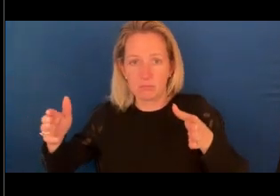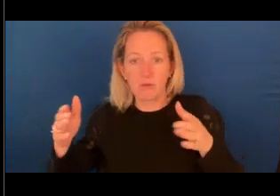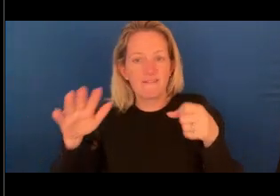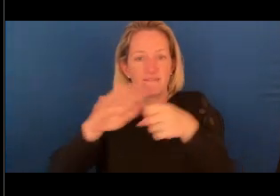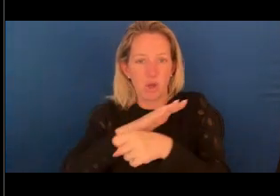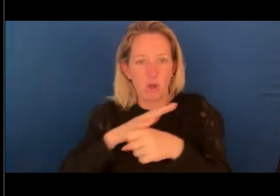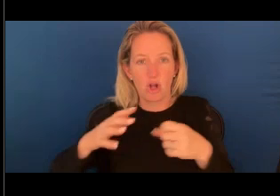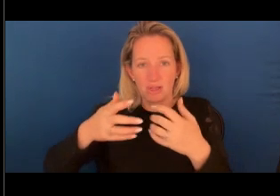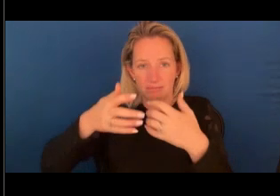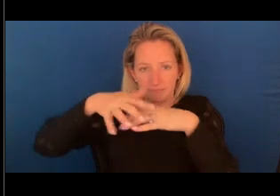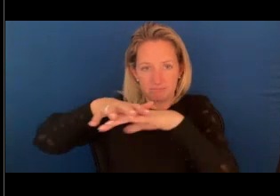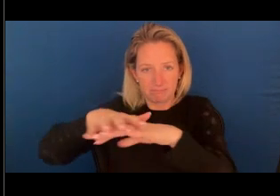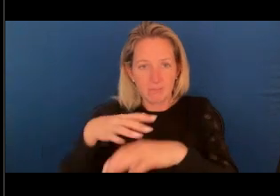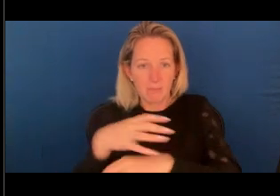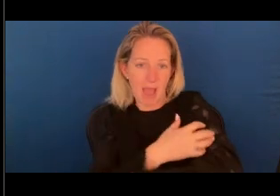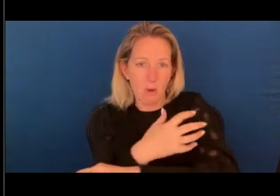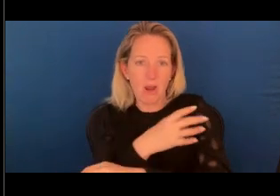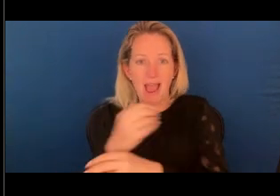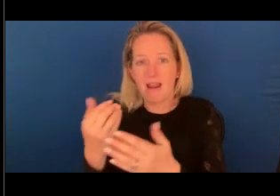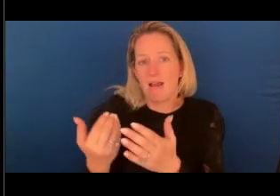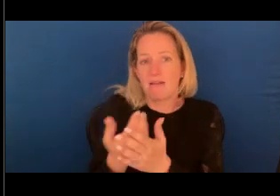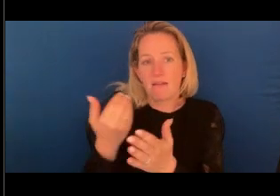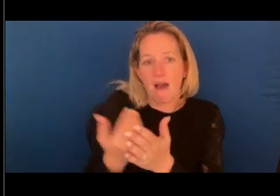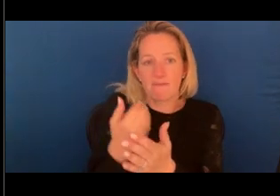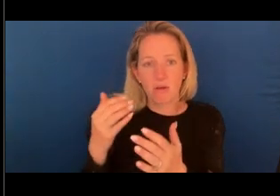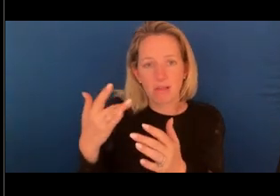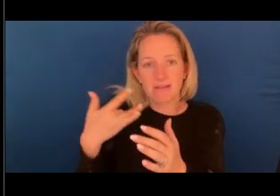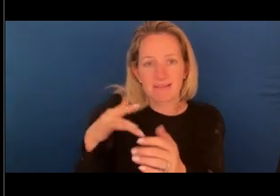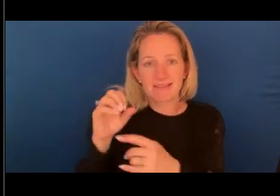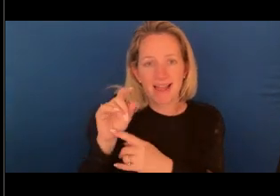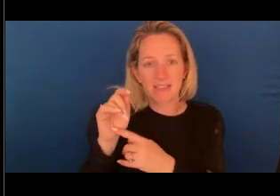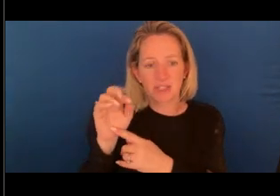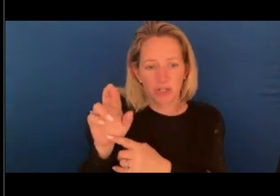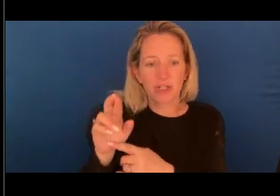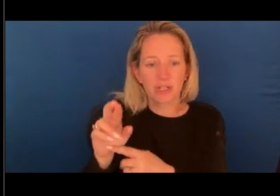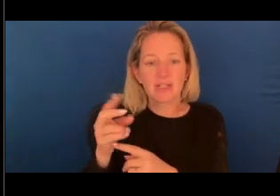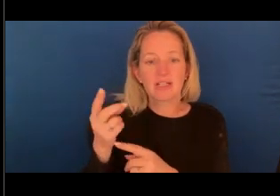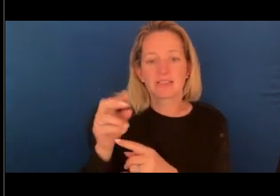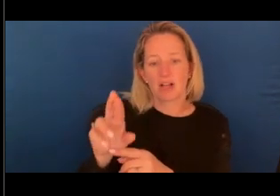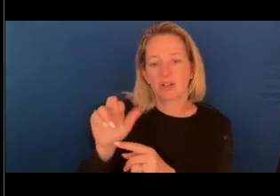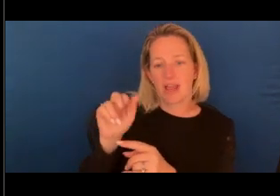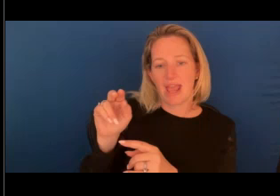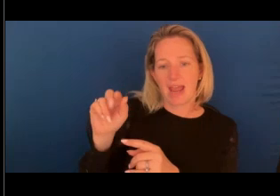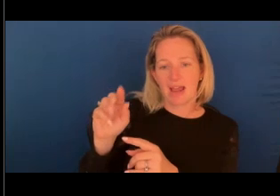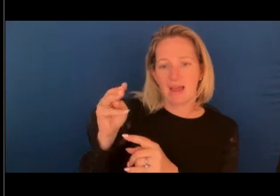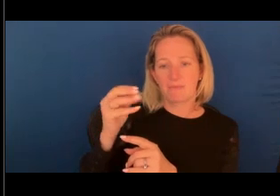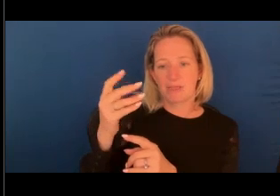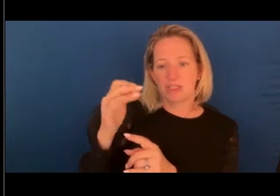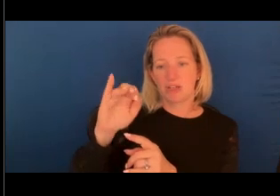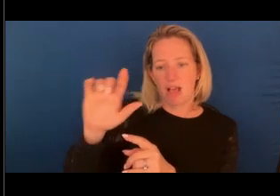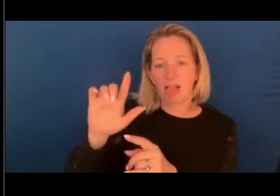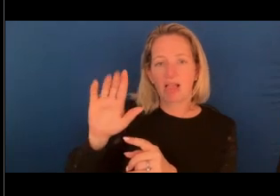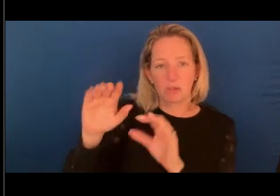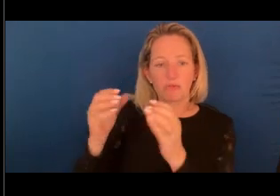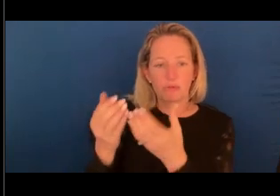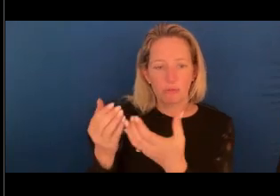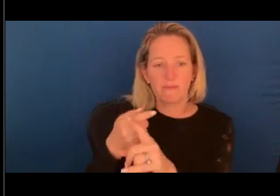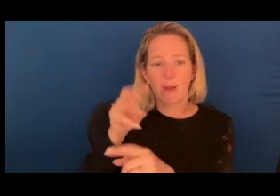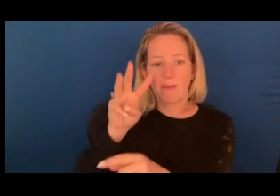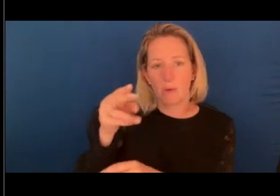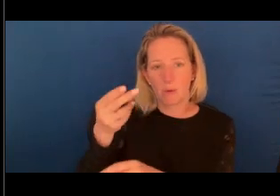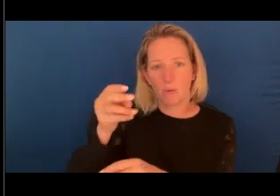novel sensor that's under development by Dr. Anna Michel's group at Woods Hole Oceanographic Institute that's able to do really